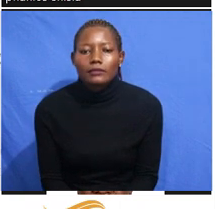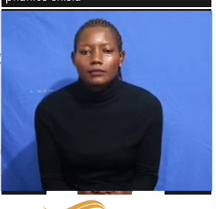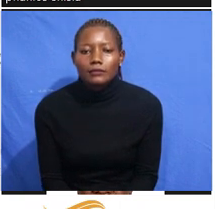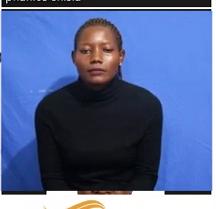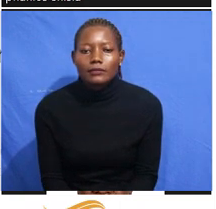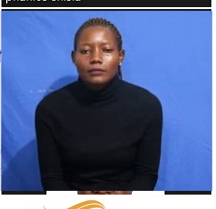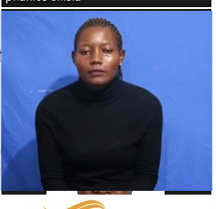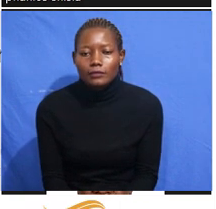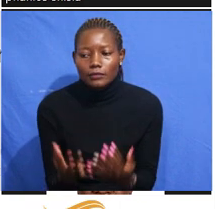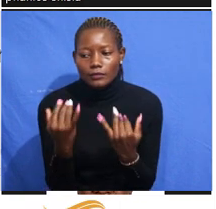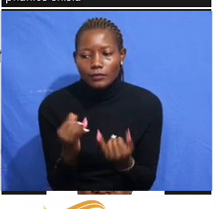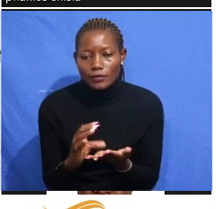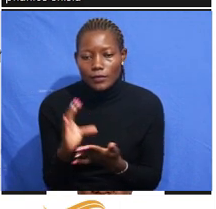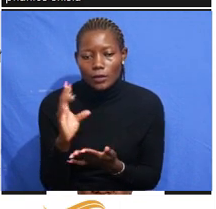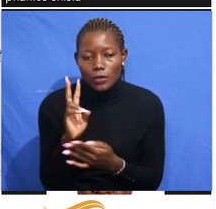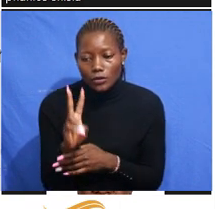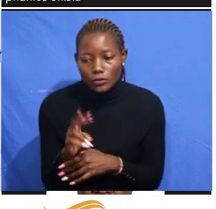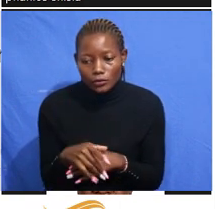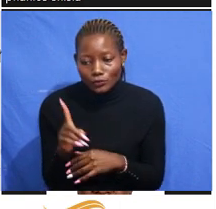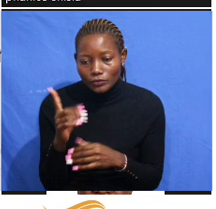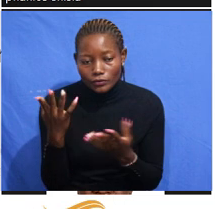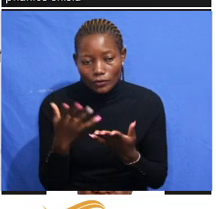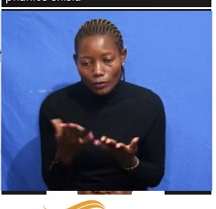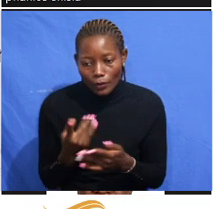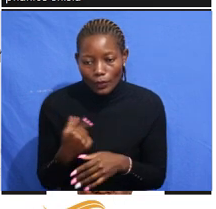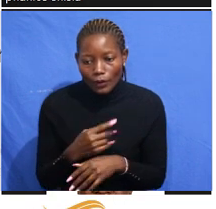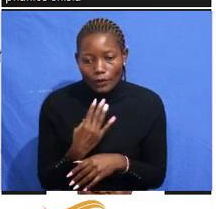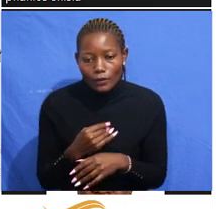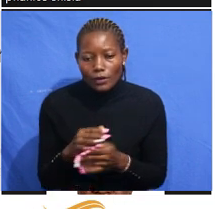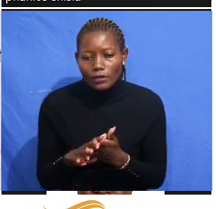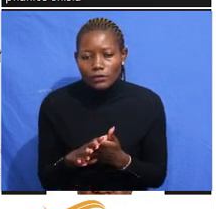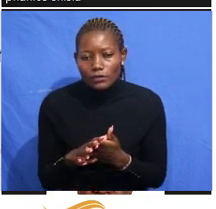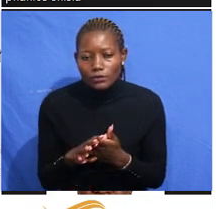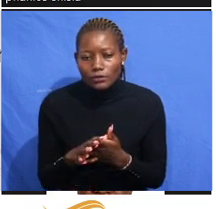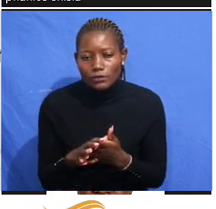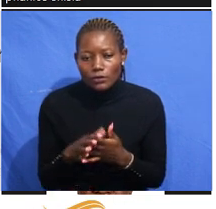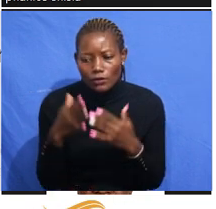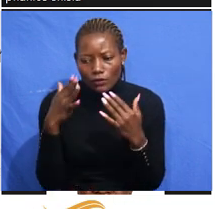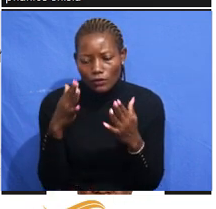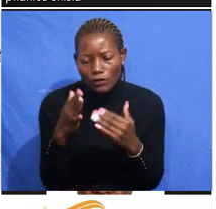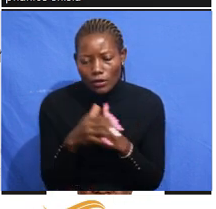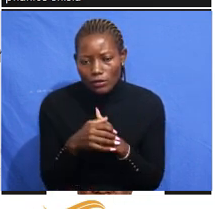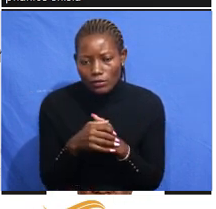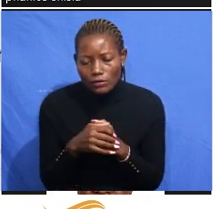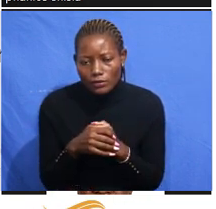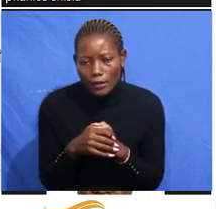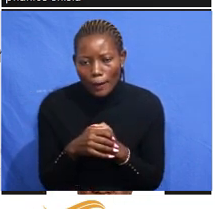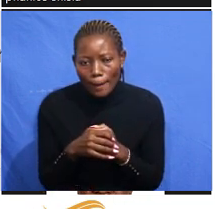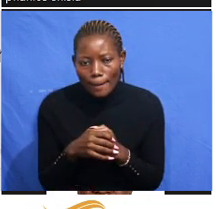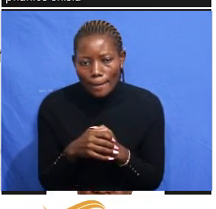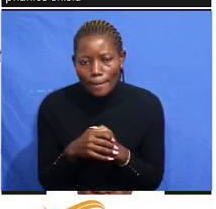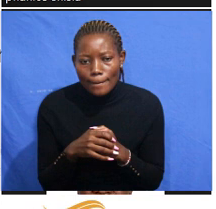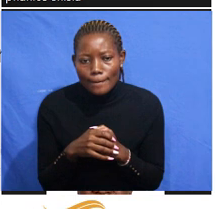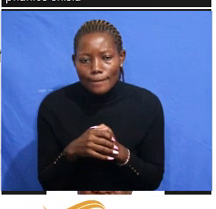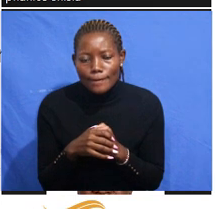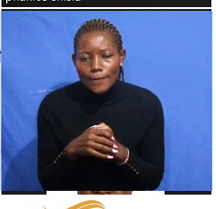Now, chapter 2. This is where we want to look at, there's somebody who's still, the mic is not muted. Please, if you can